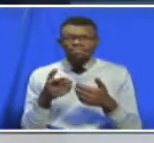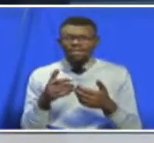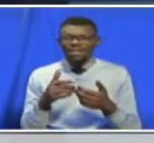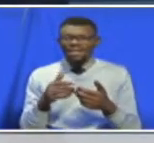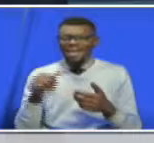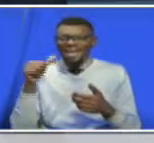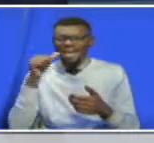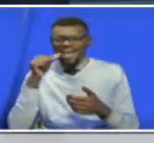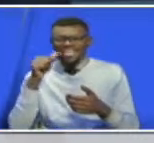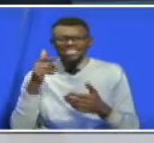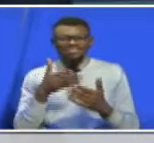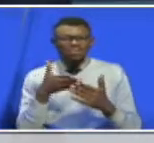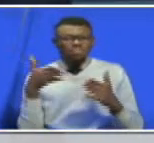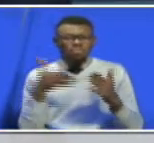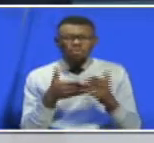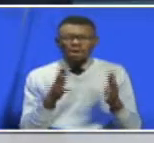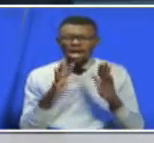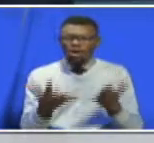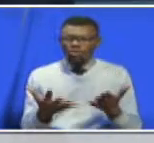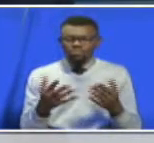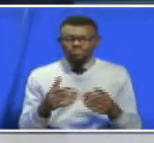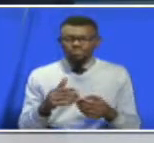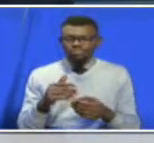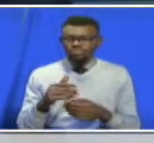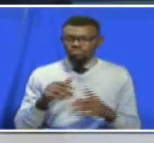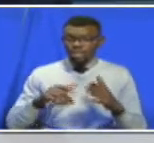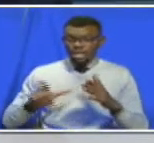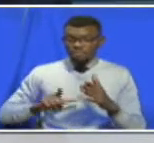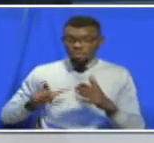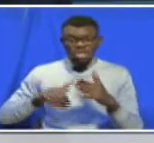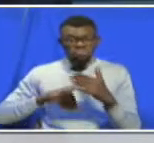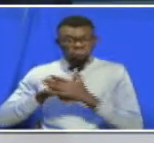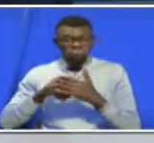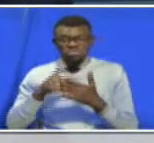has no plans to find transfer window solutions for Africa Cup of Nations absentees. That's Mohamed